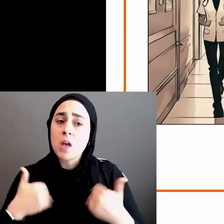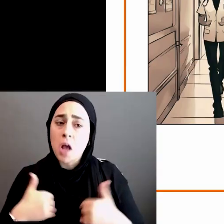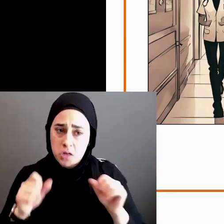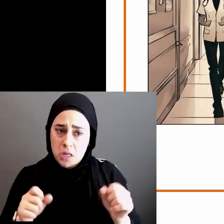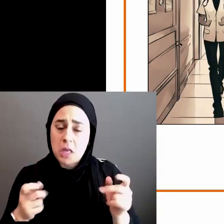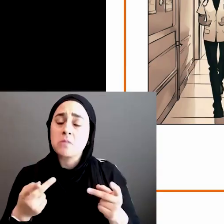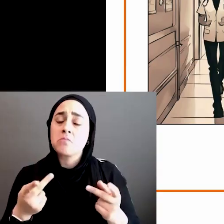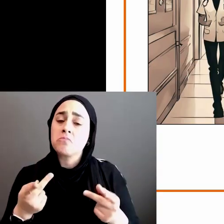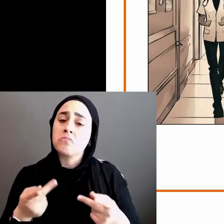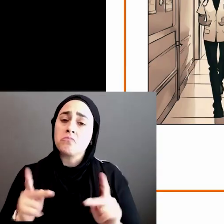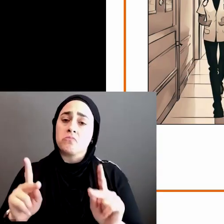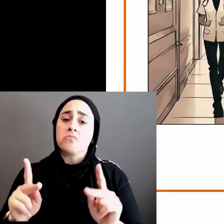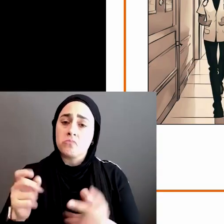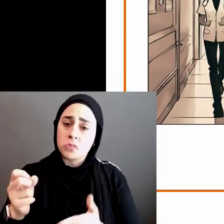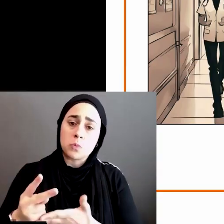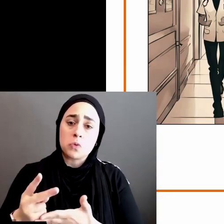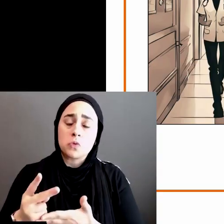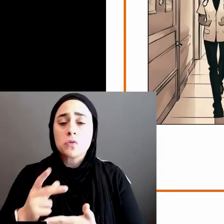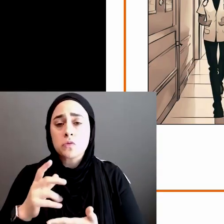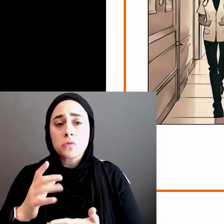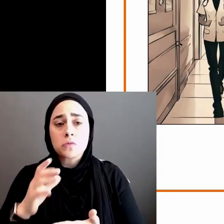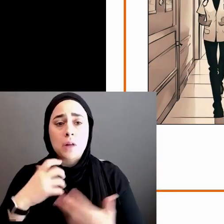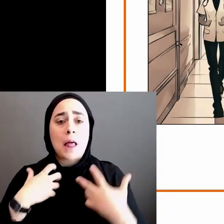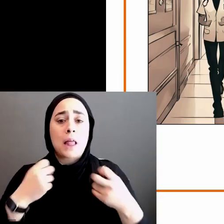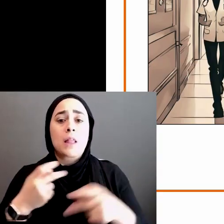consent to healthcare on their own?